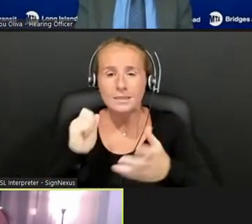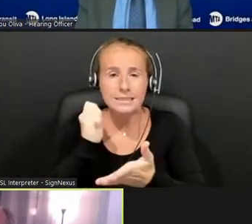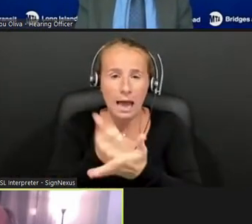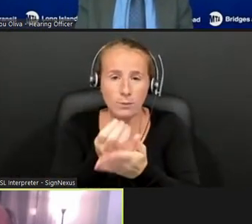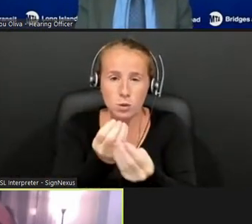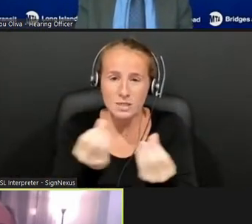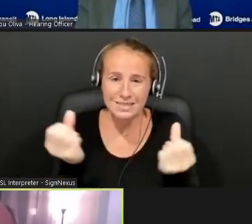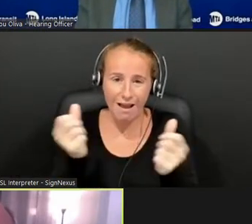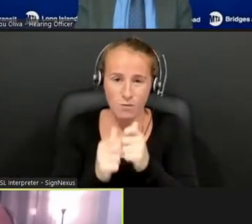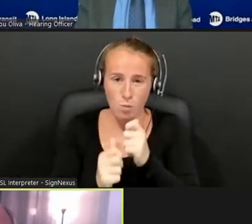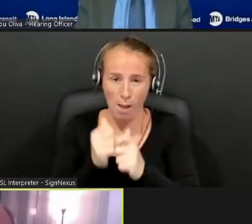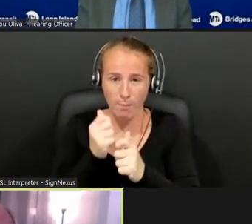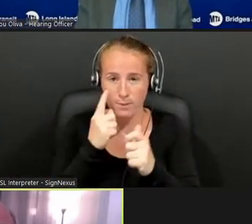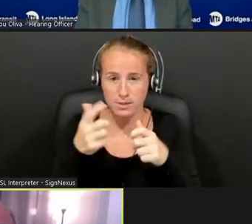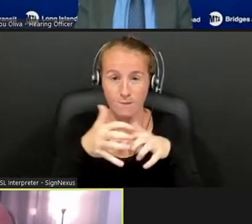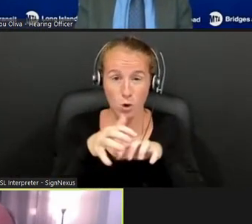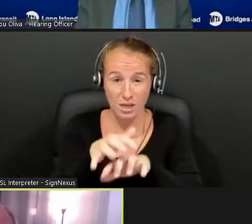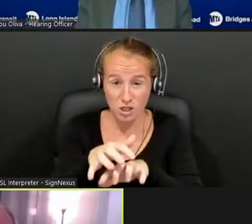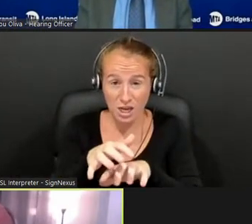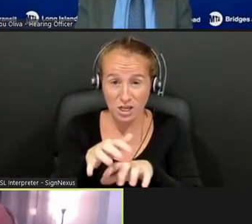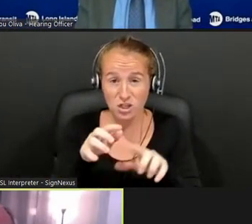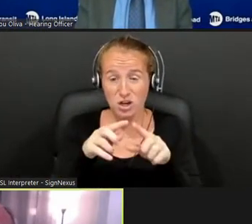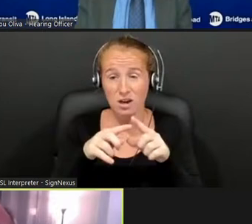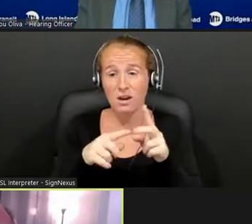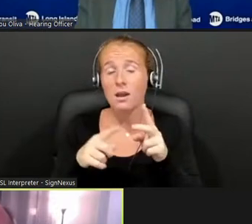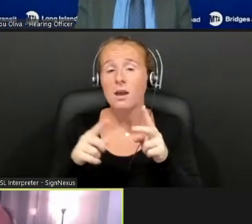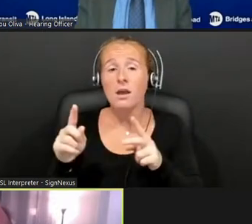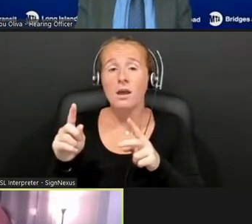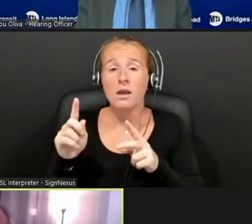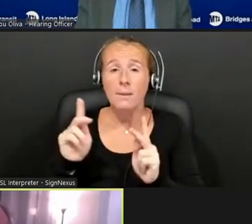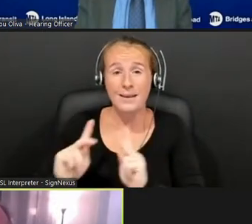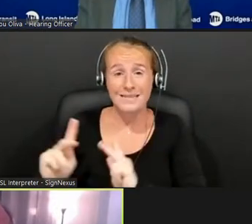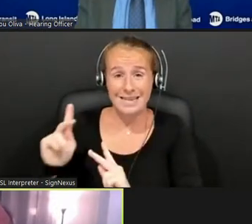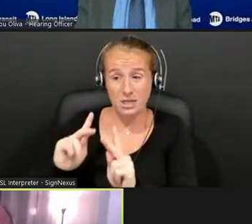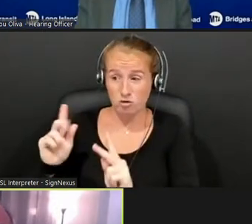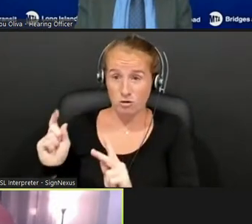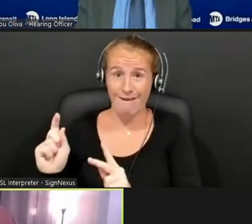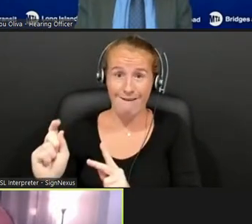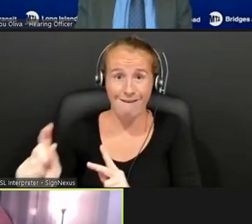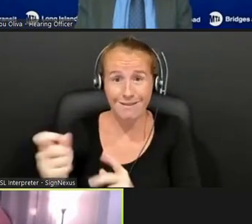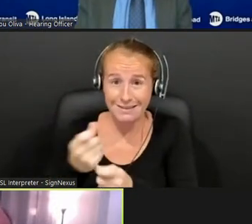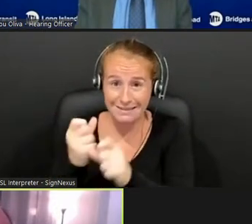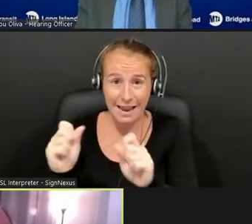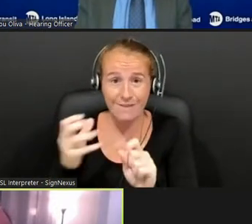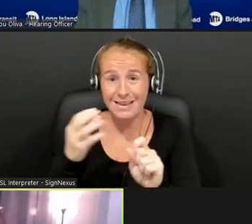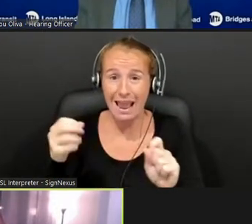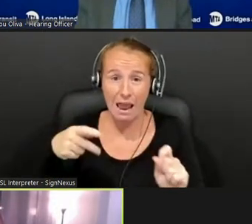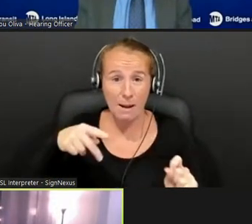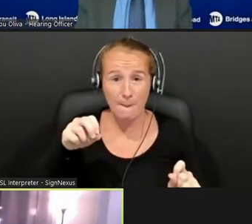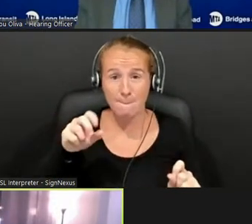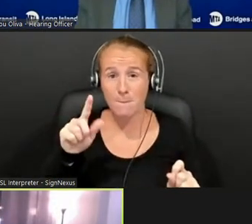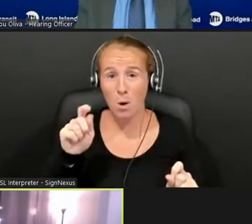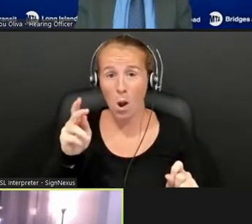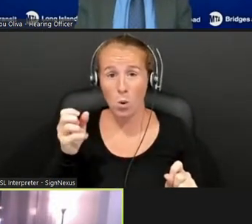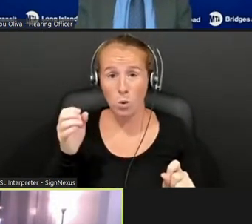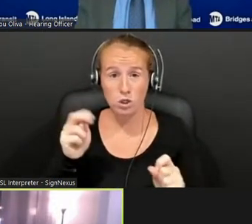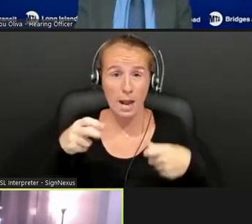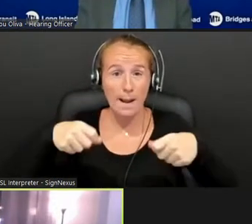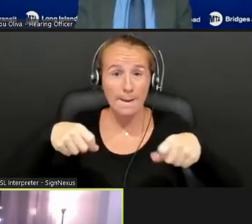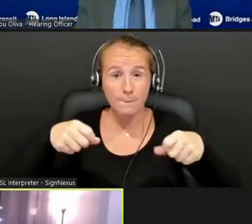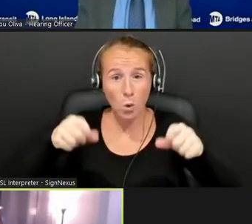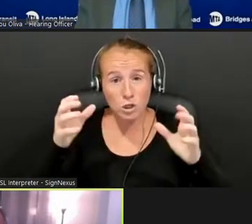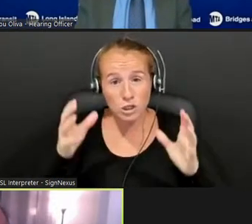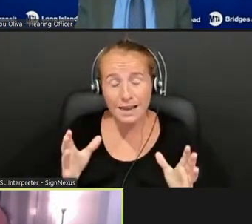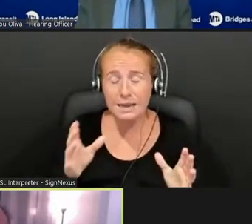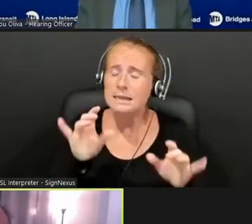problems of congestion pedestrian safety and pollution motorcyclists like board members government